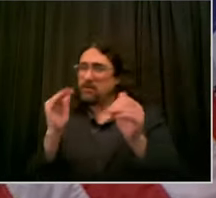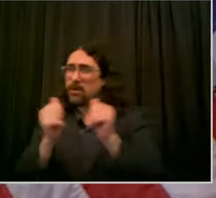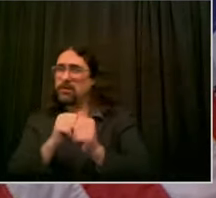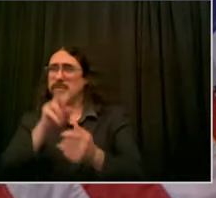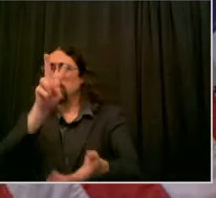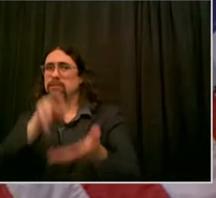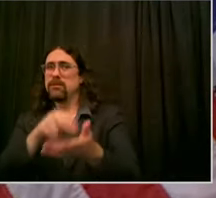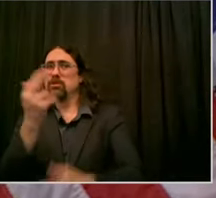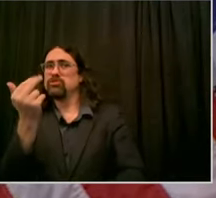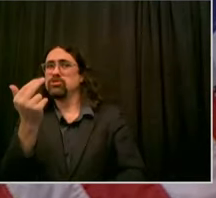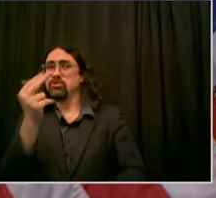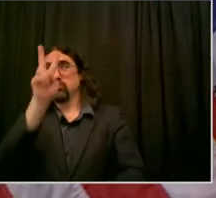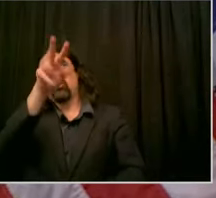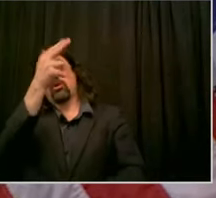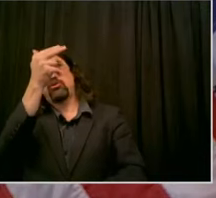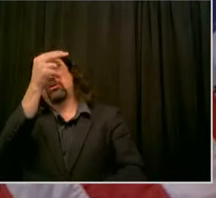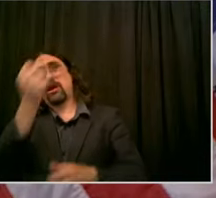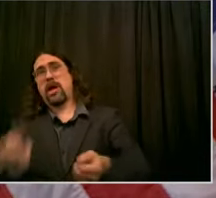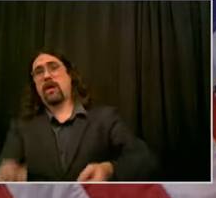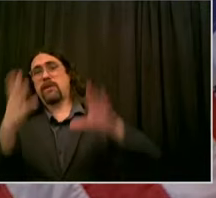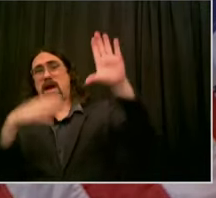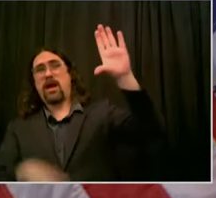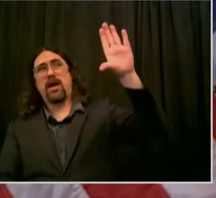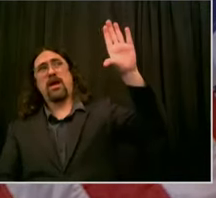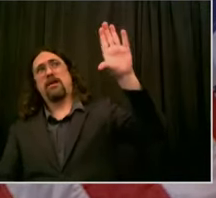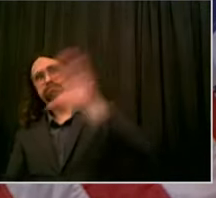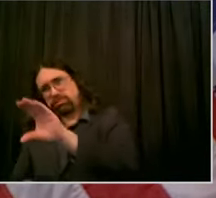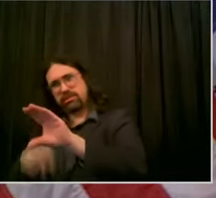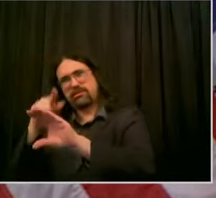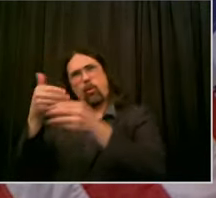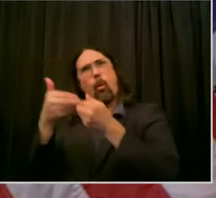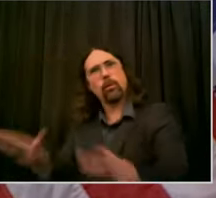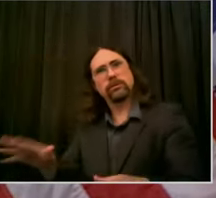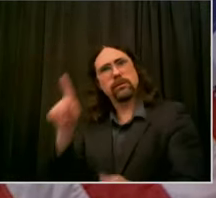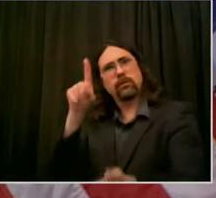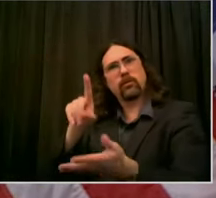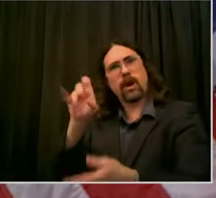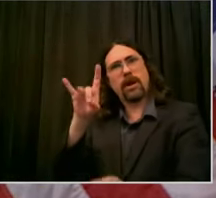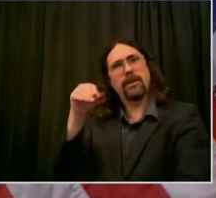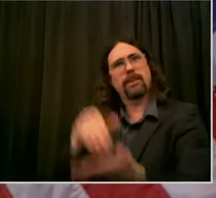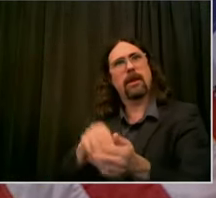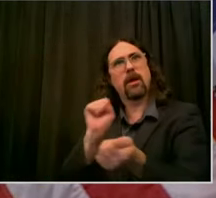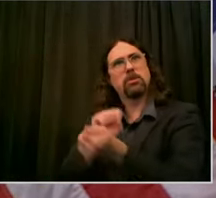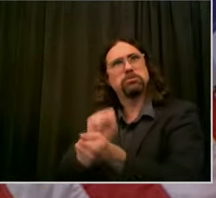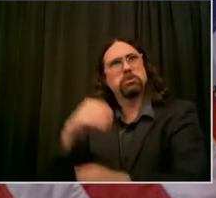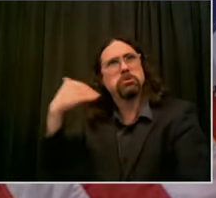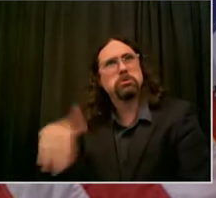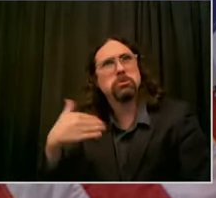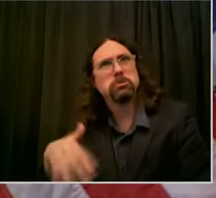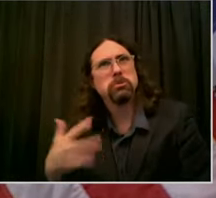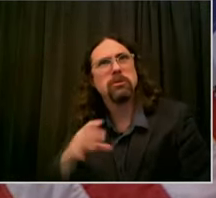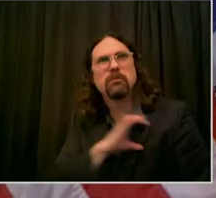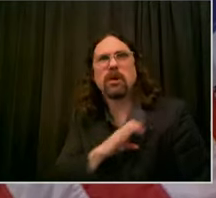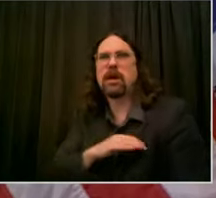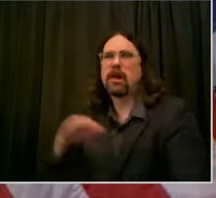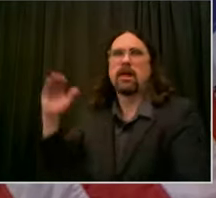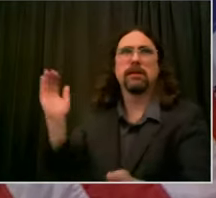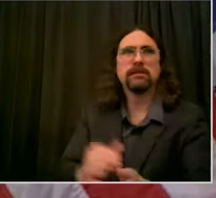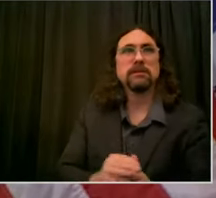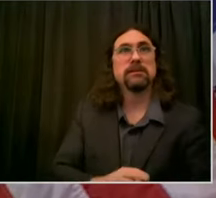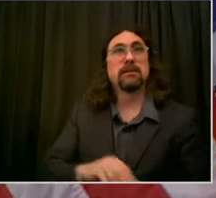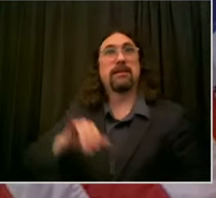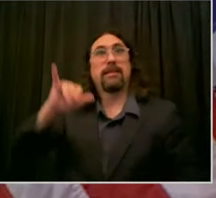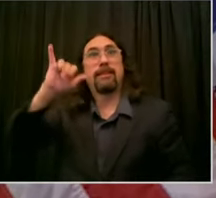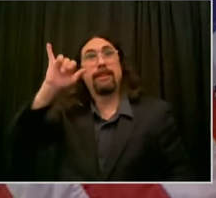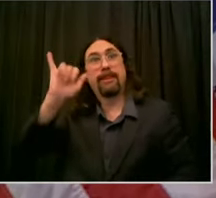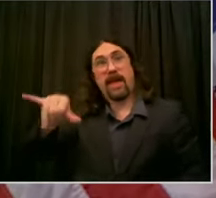1940s. These are real actions that affect real people. These are not symbolic actions. These are not actions that folks think